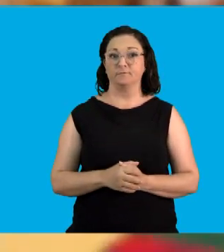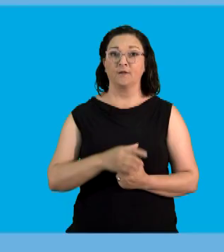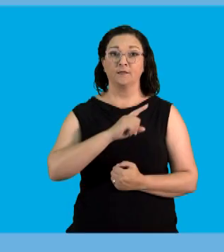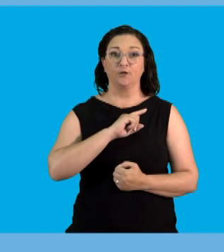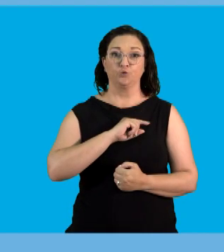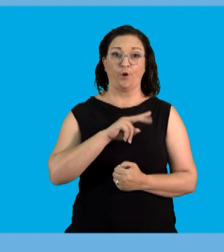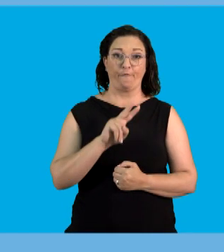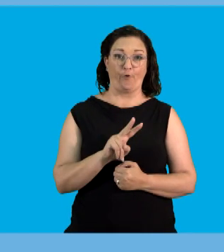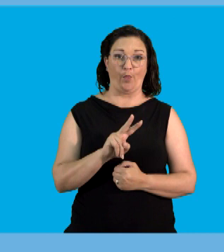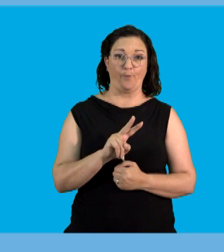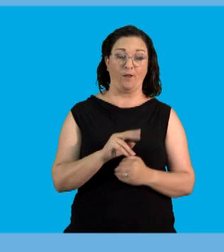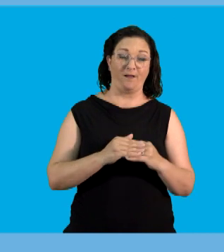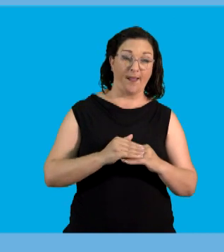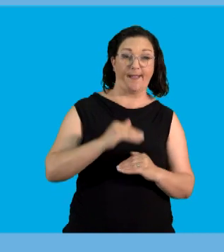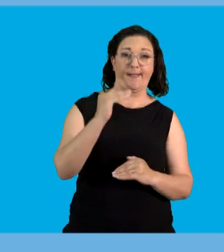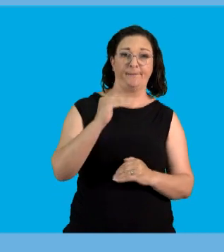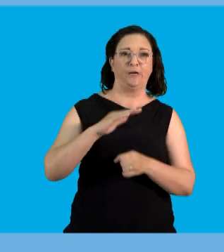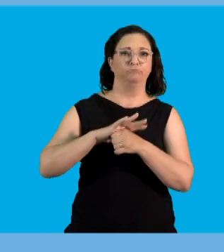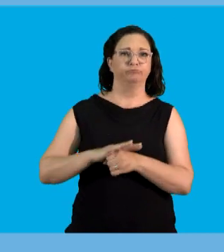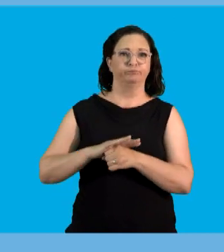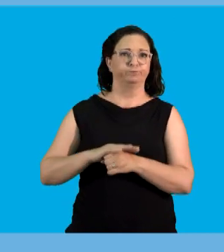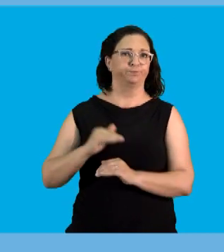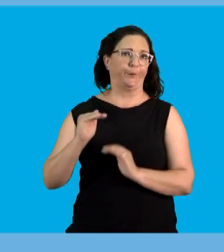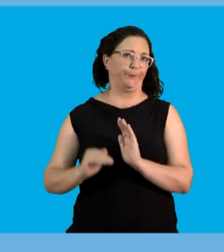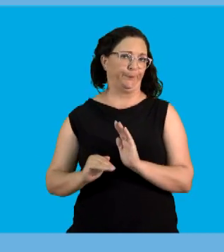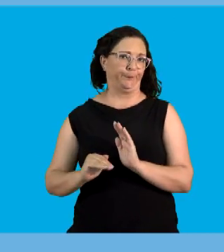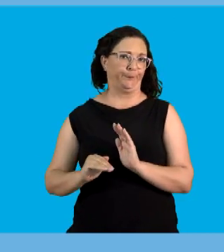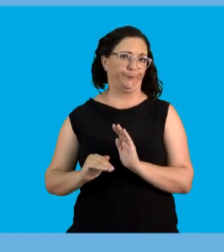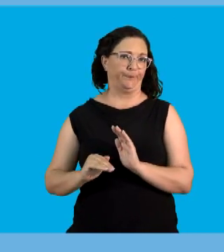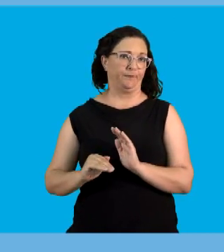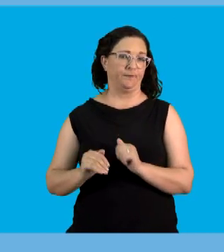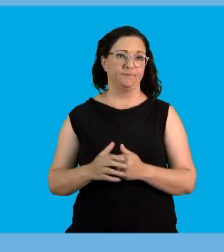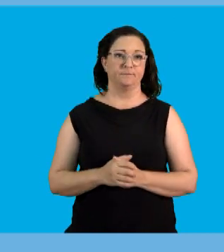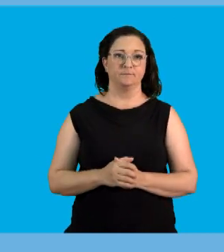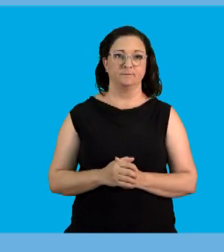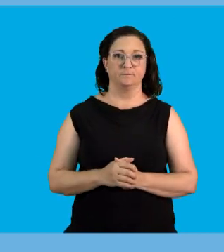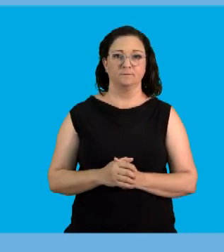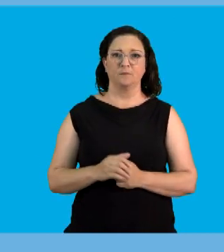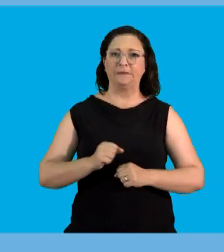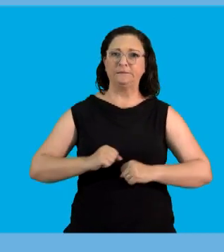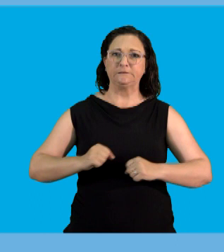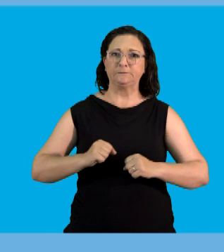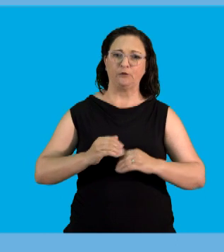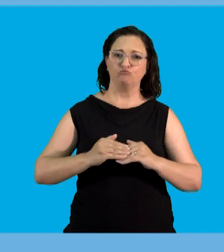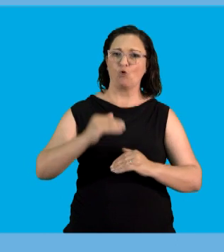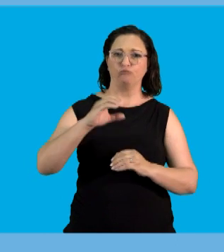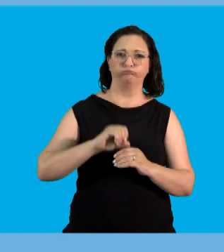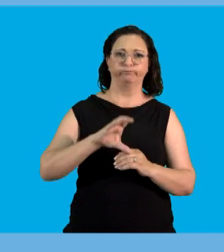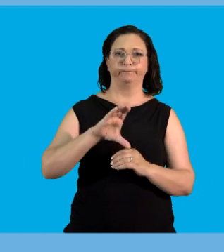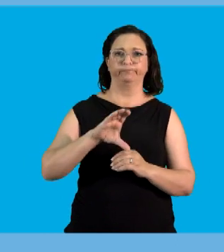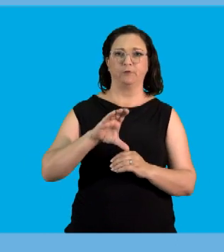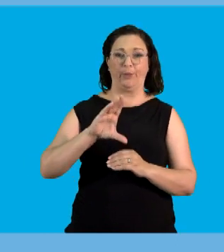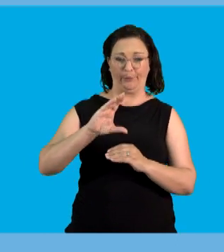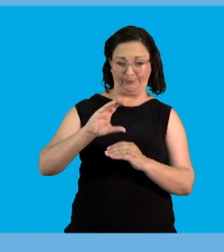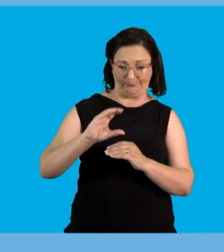therefore, when we are increasing the volume, the pressure is going to decrease. But once we are decreasing the volume, the space, there's going to